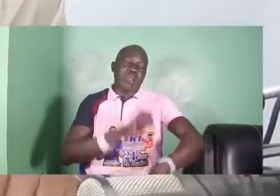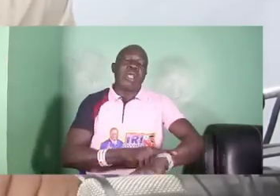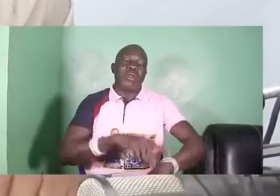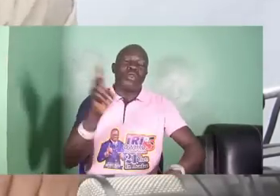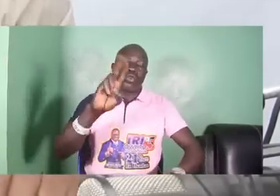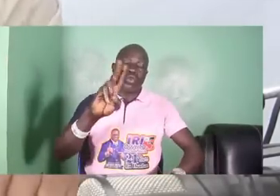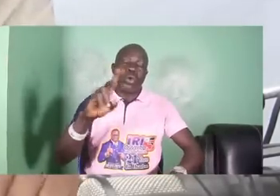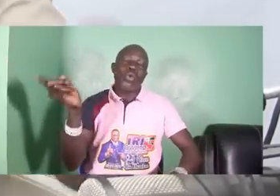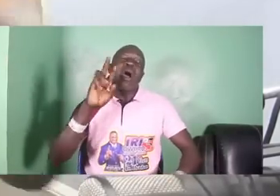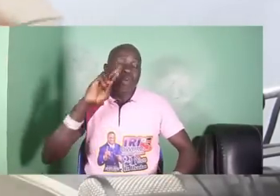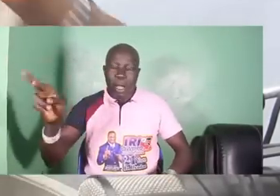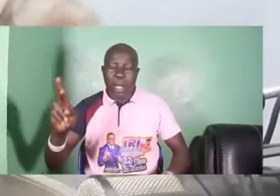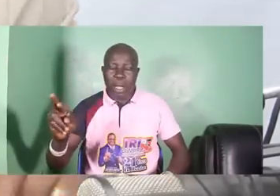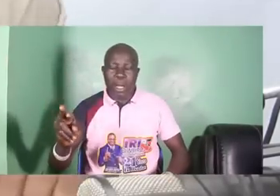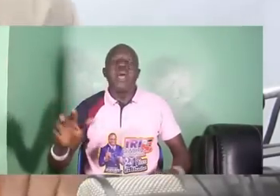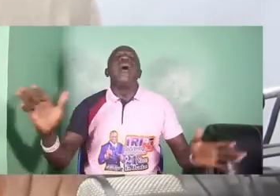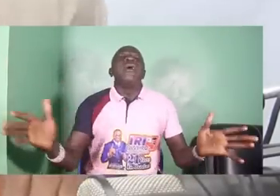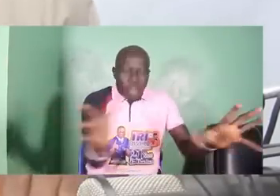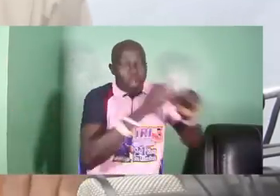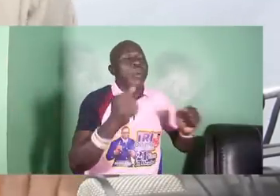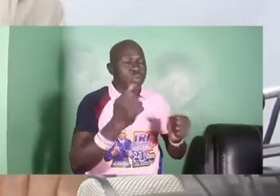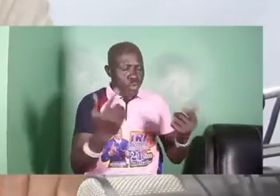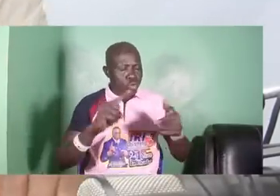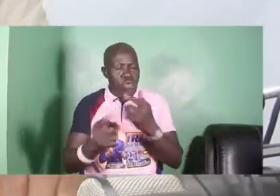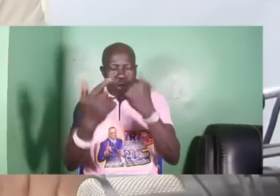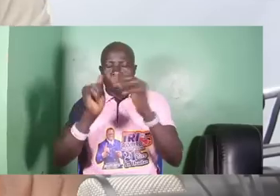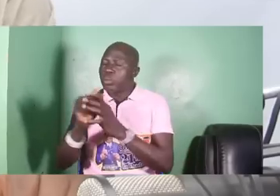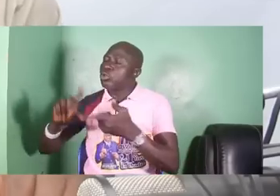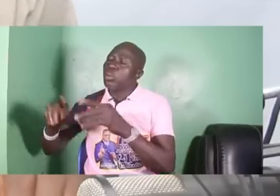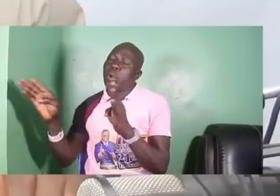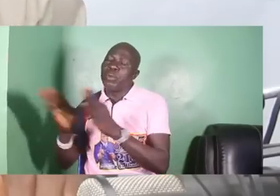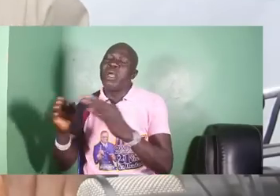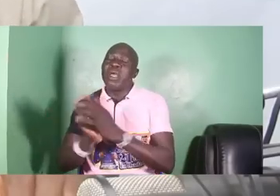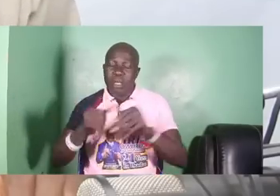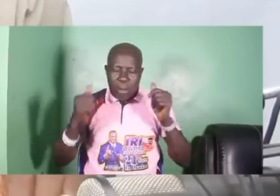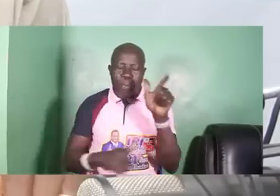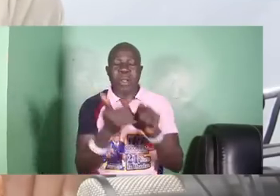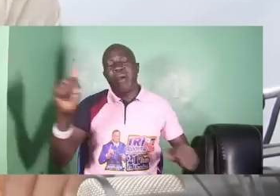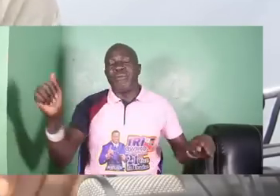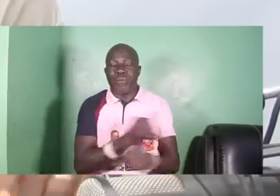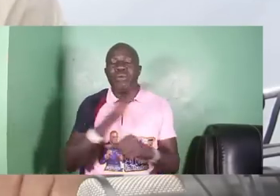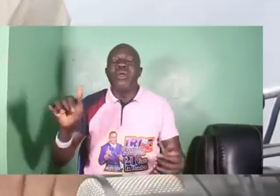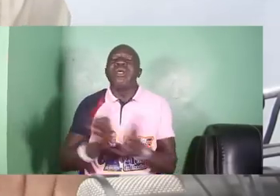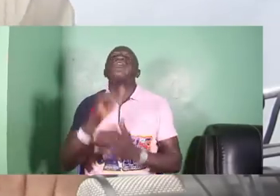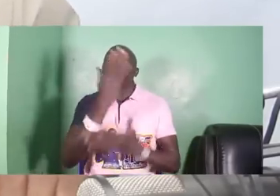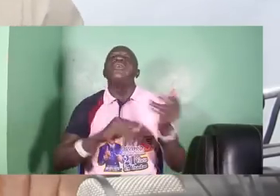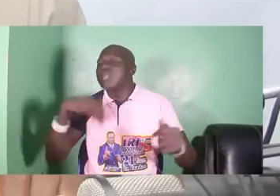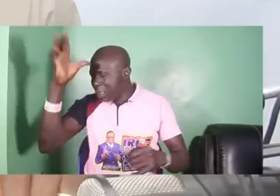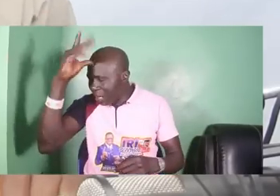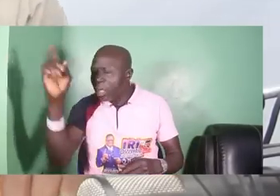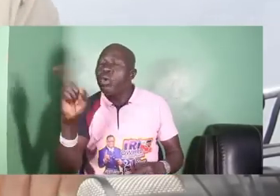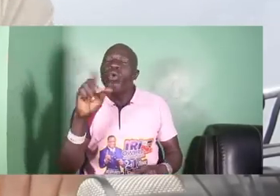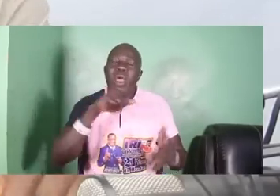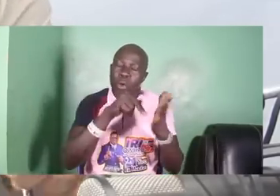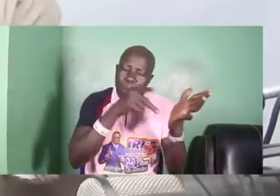by two, wherever you may be, come forward and come forward. Somebody said